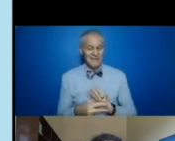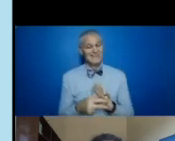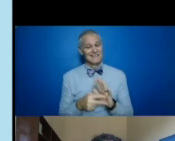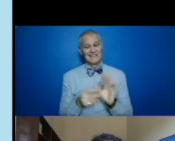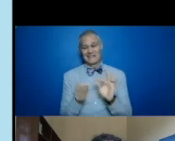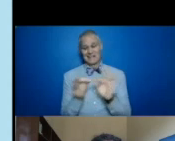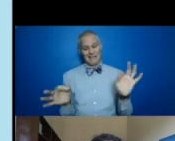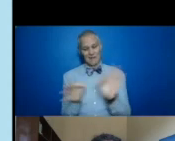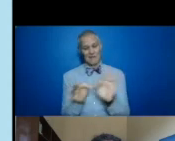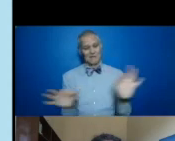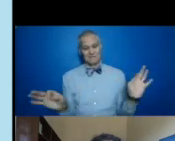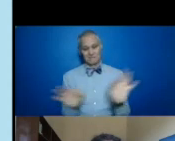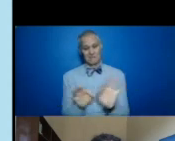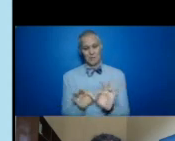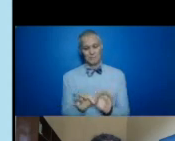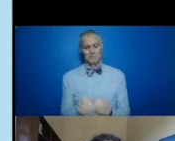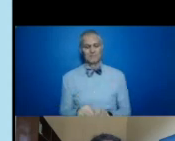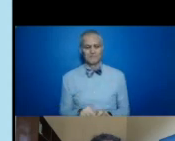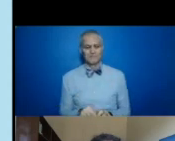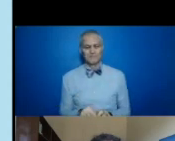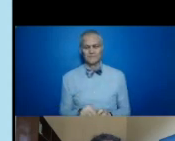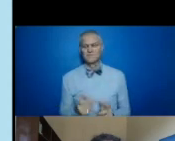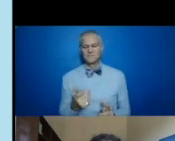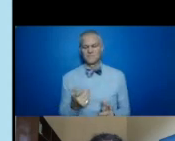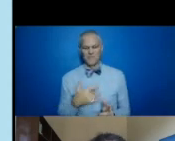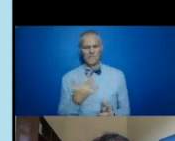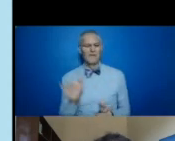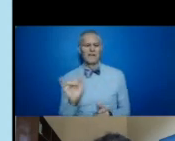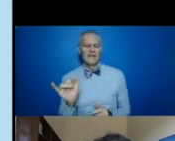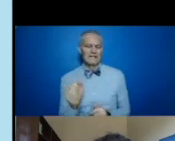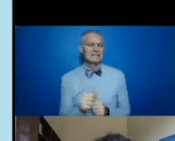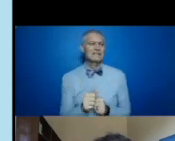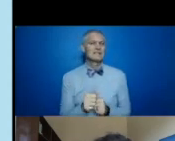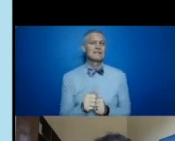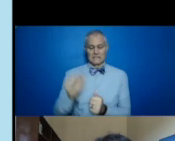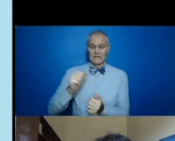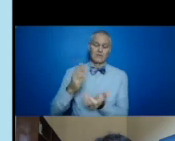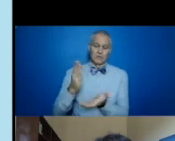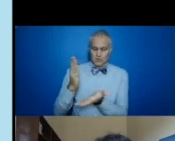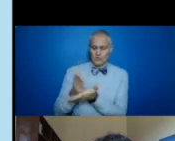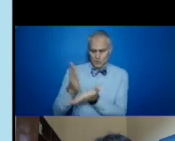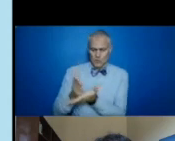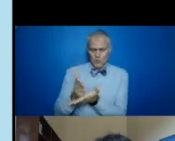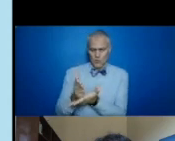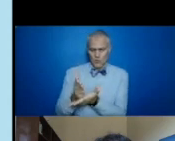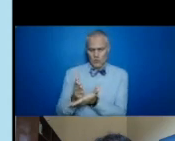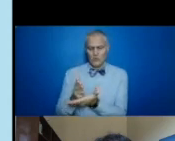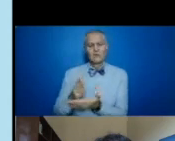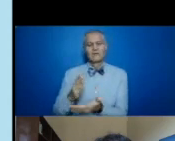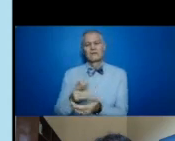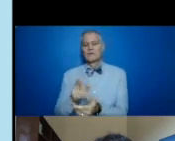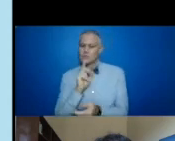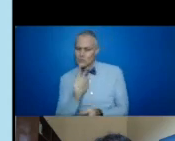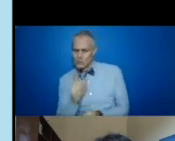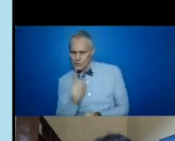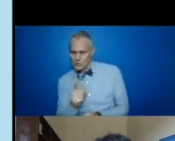work. We think that while there are truths that are available, that there are very few things that